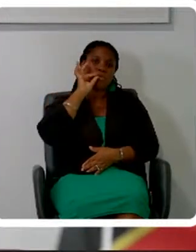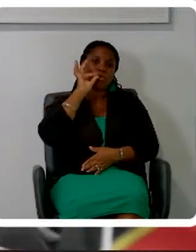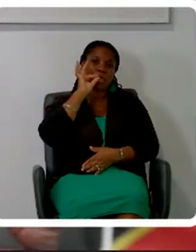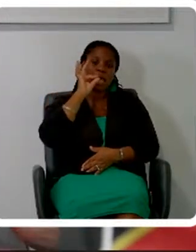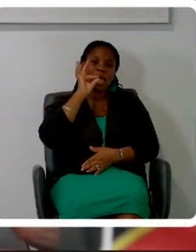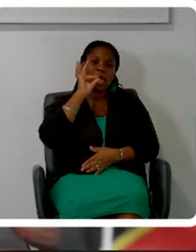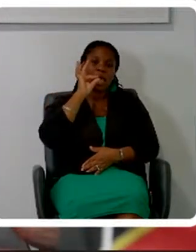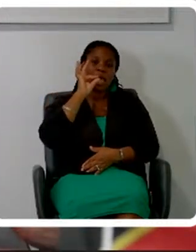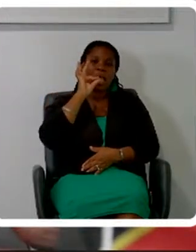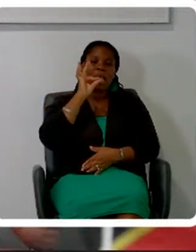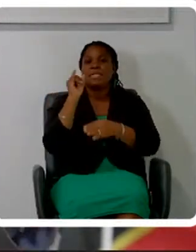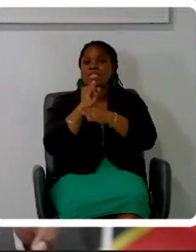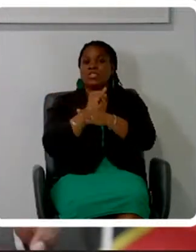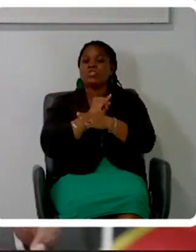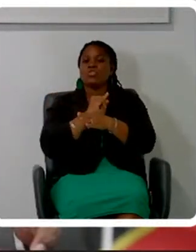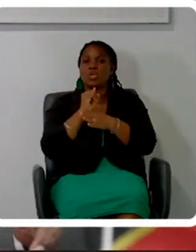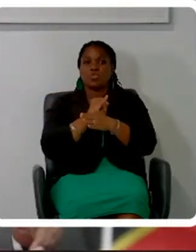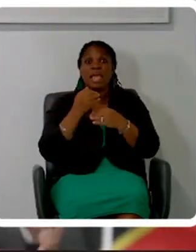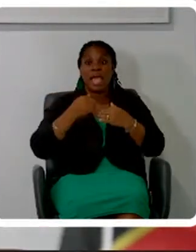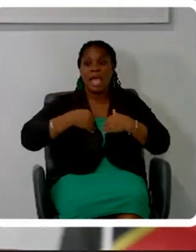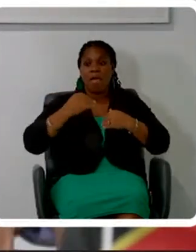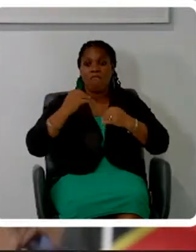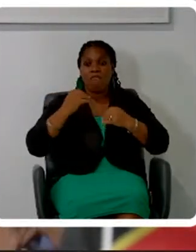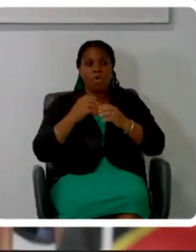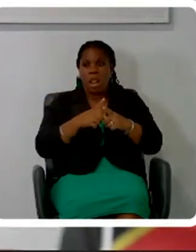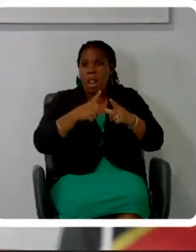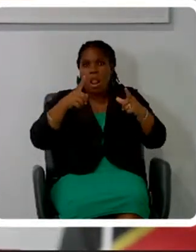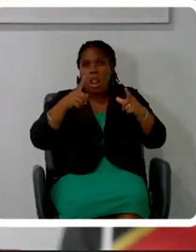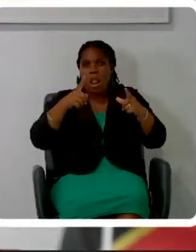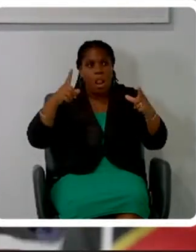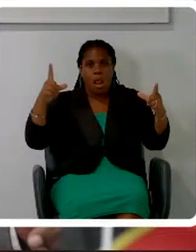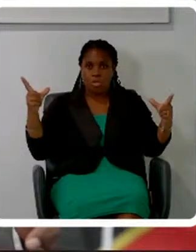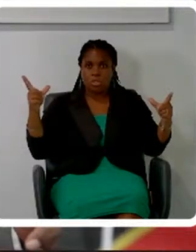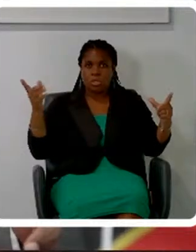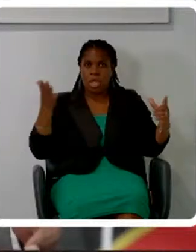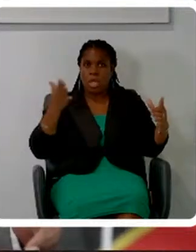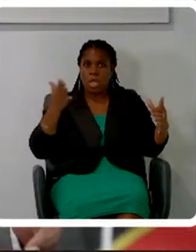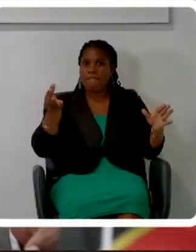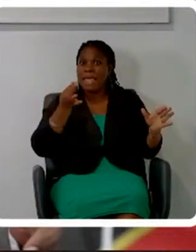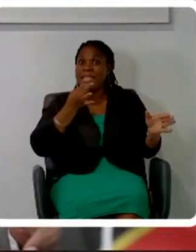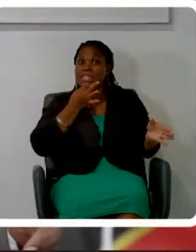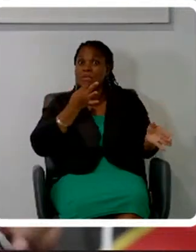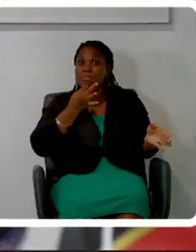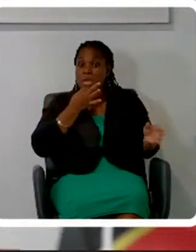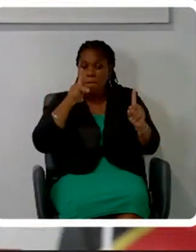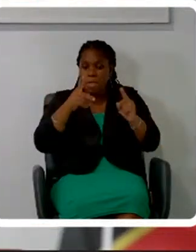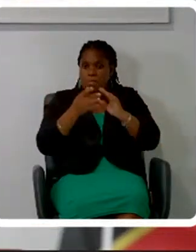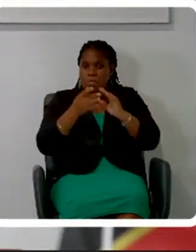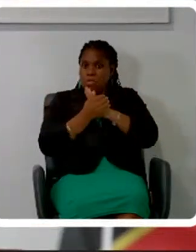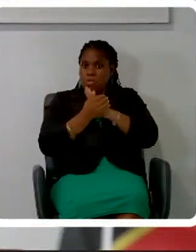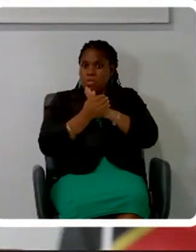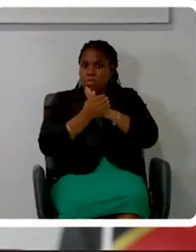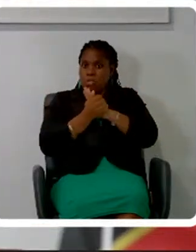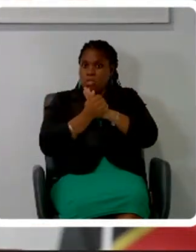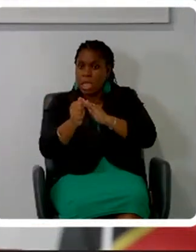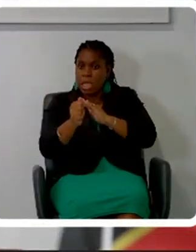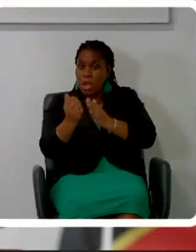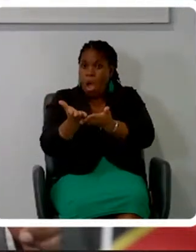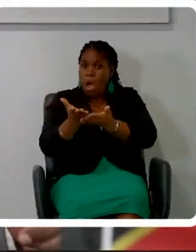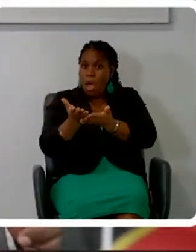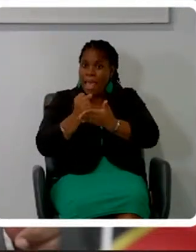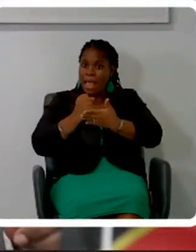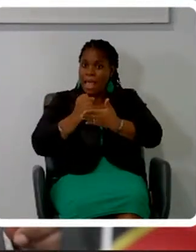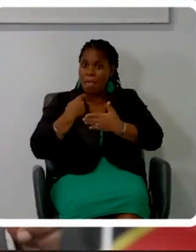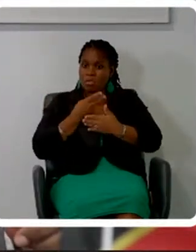America, period. And it's at Southern University. And they're experts who are helping us free of cost to get